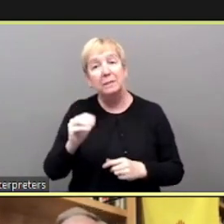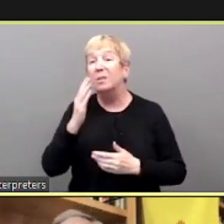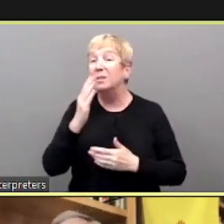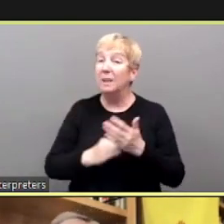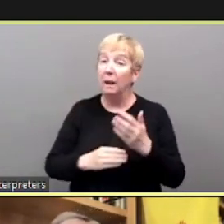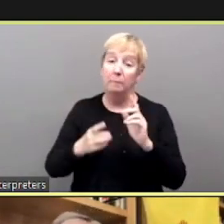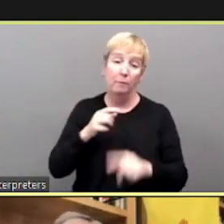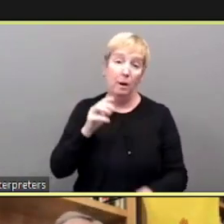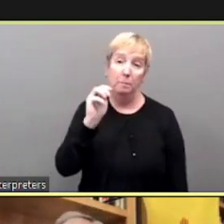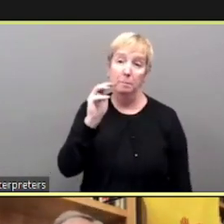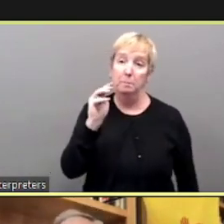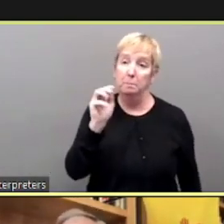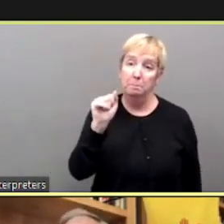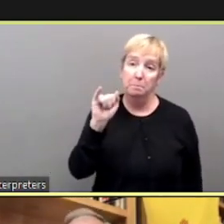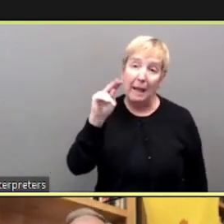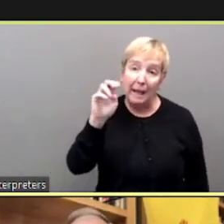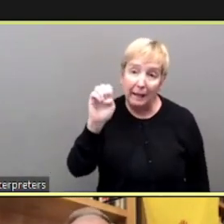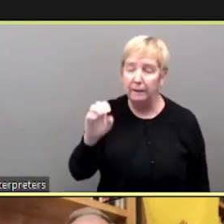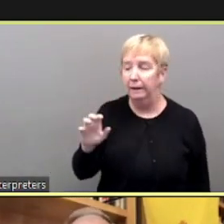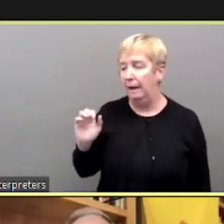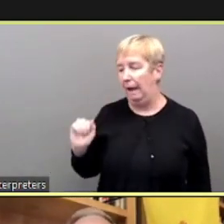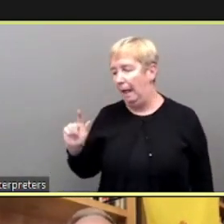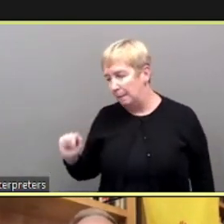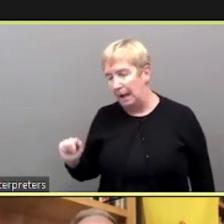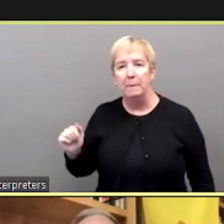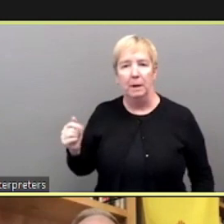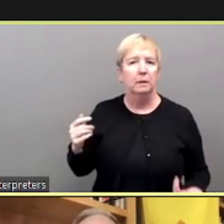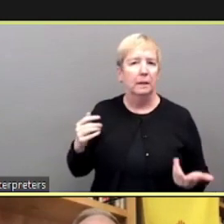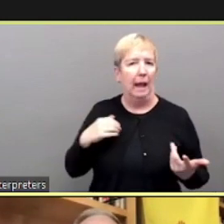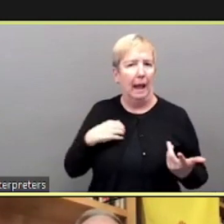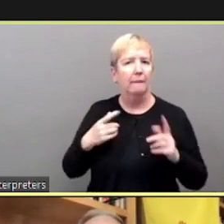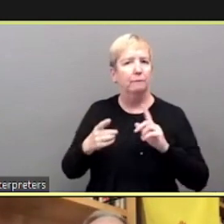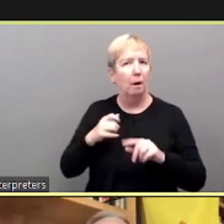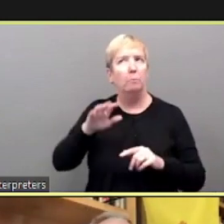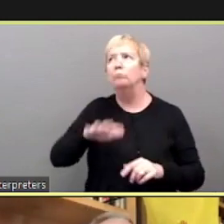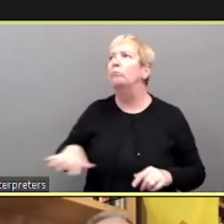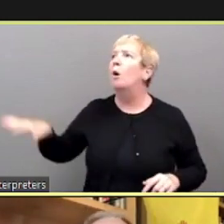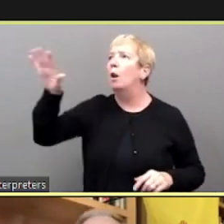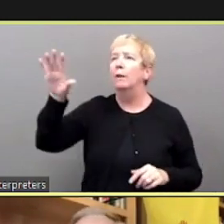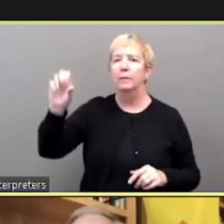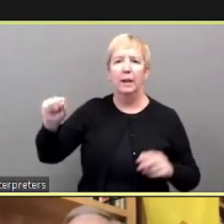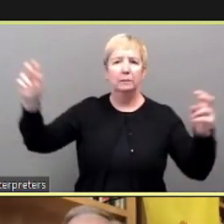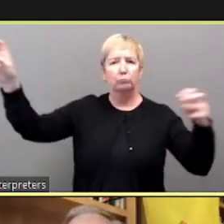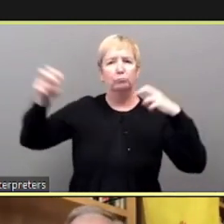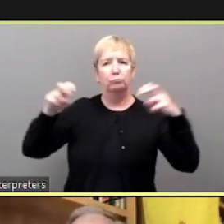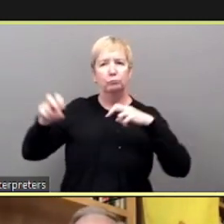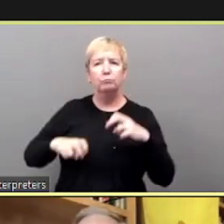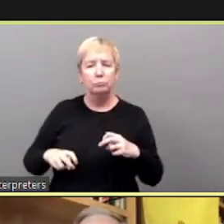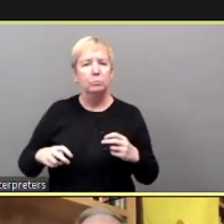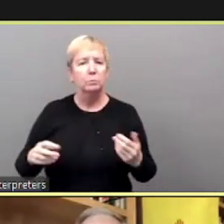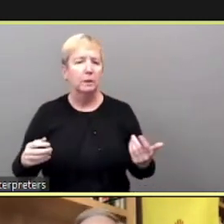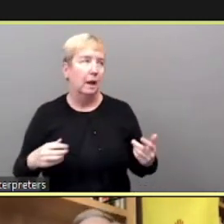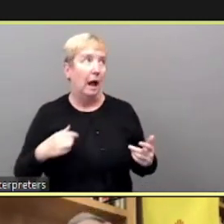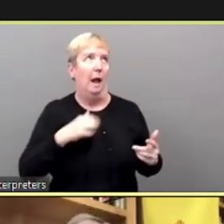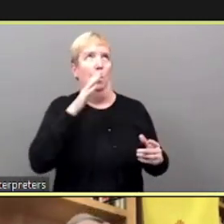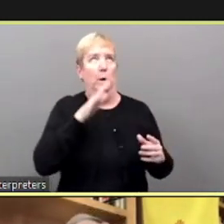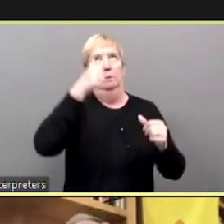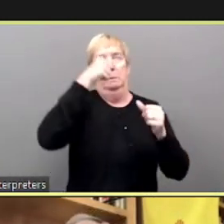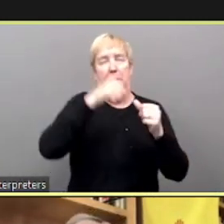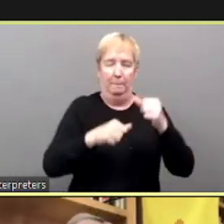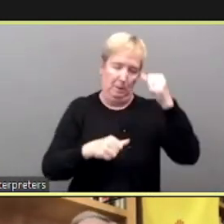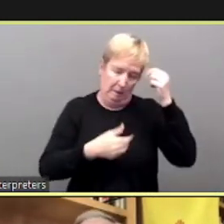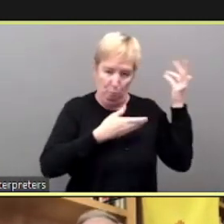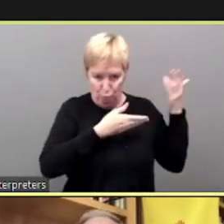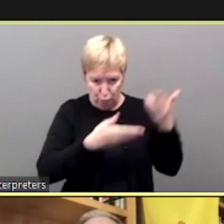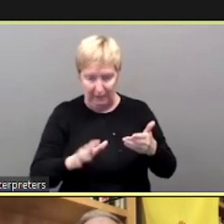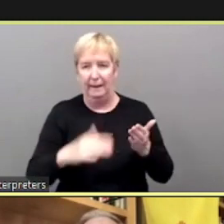Maine, Alabama, other places like that. And we have a list of those, and I'll try to remember to bring that next week. But what that